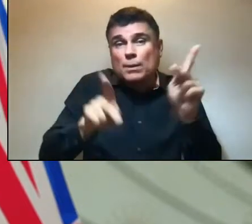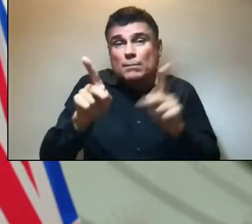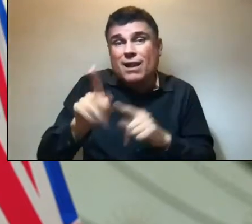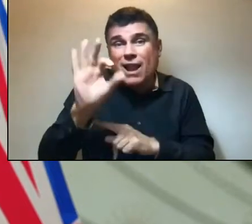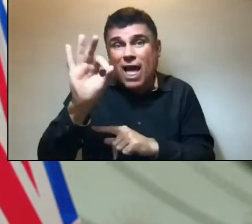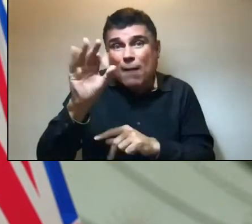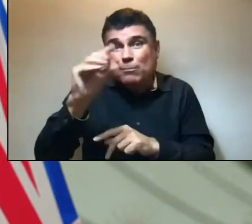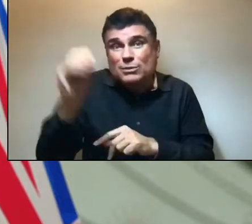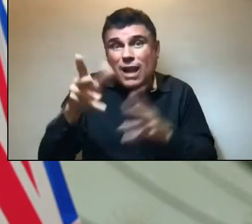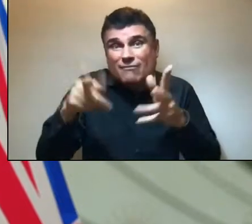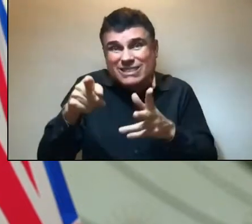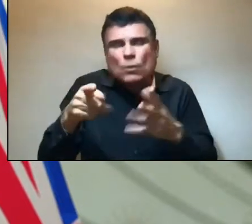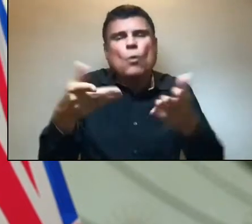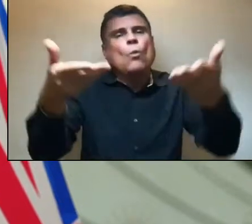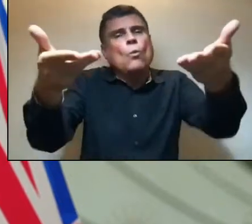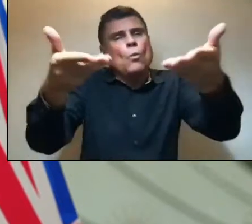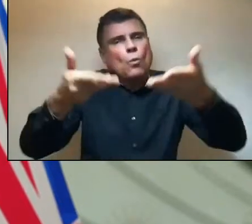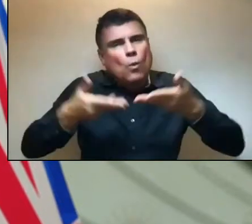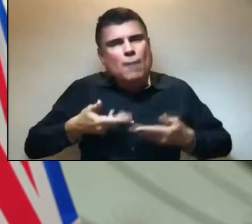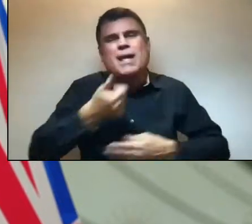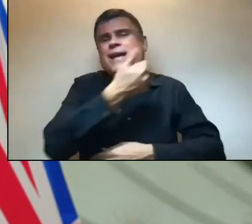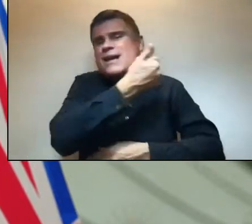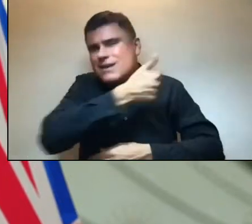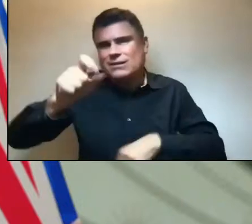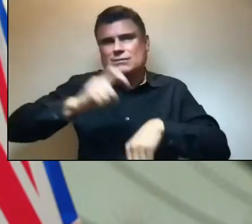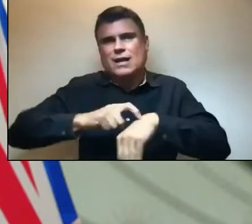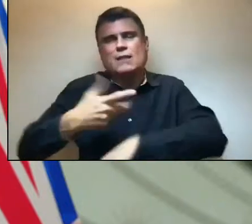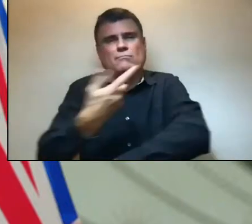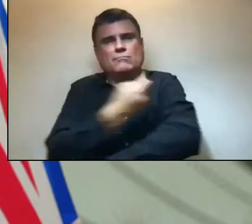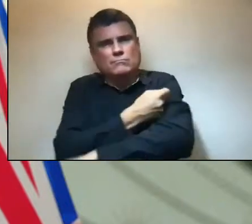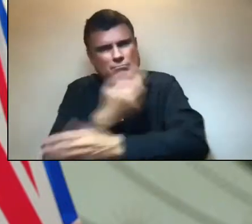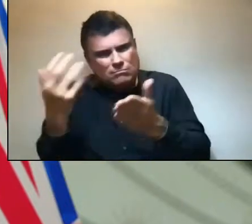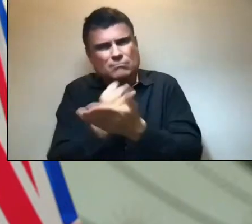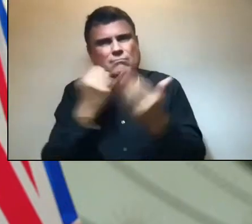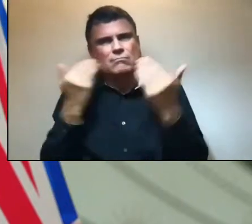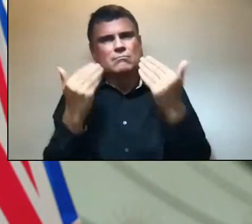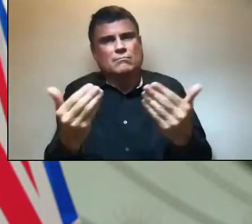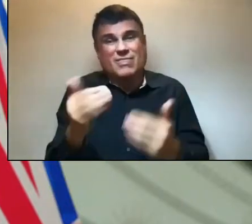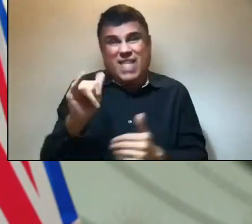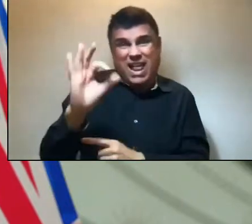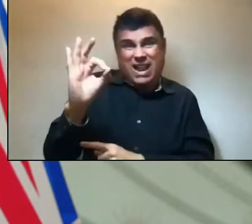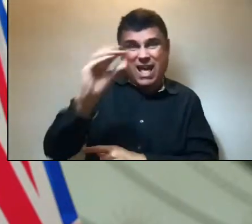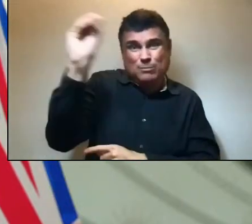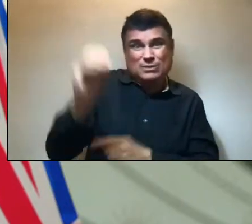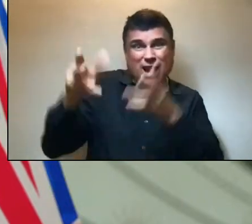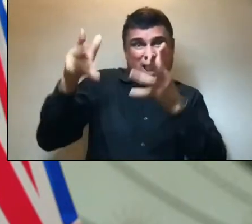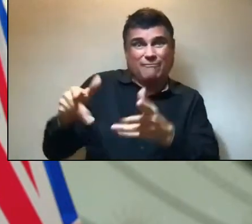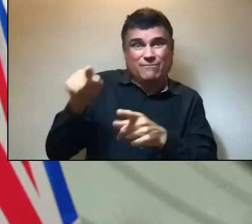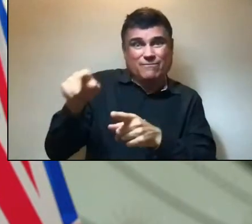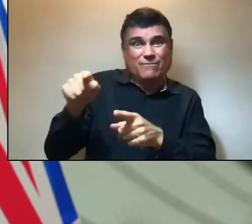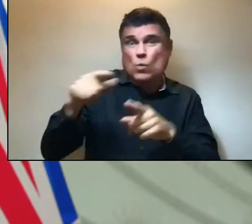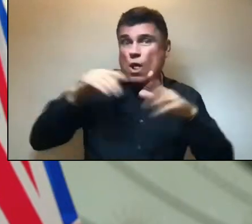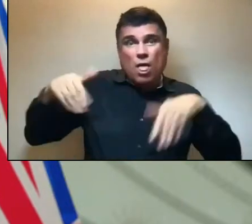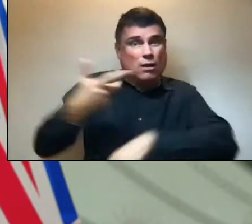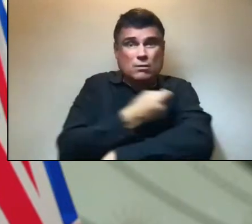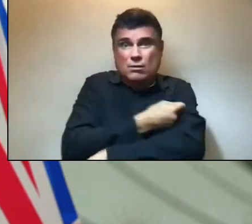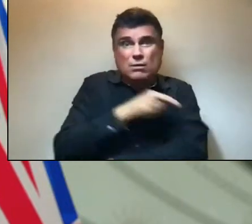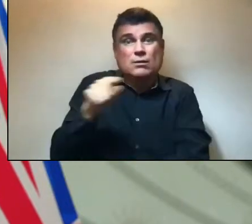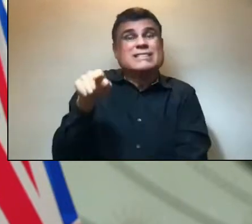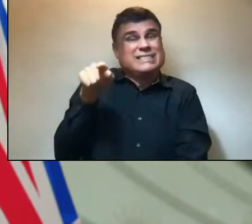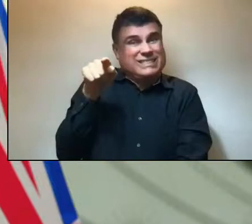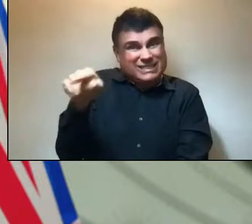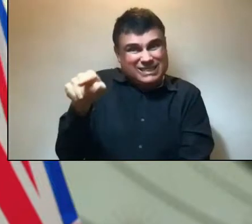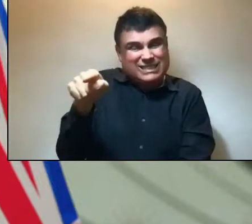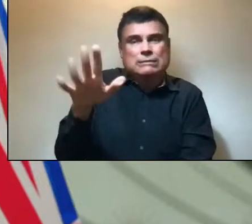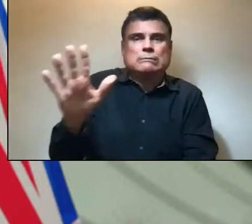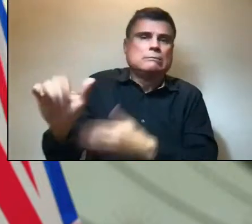people represents, of course, that small group of people represents the vast majority of critical care cases we have in the province, because the Delta variant